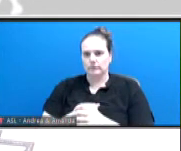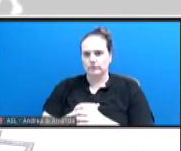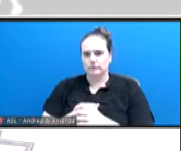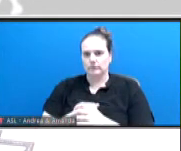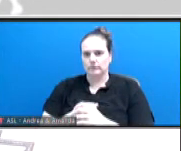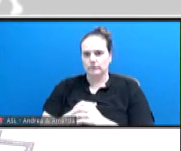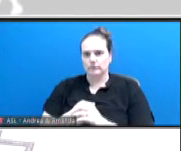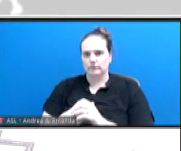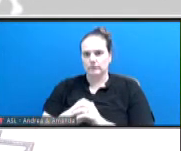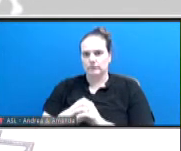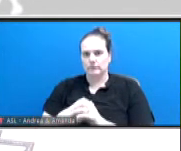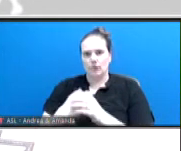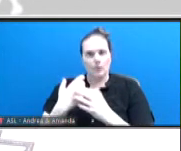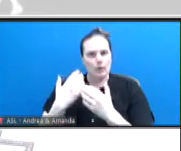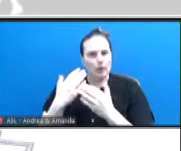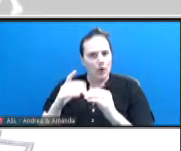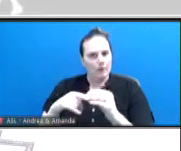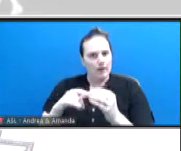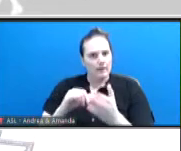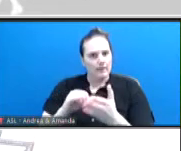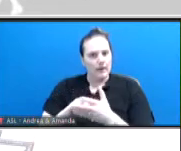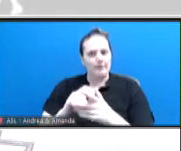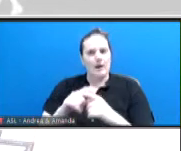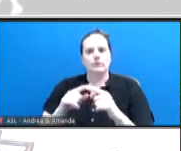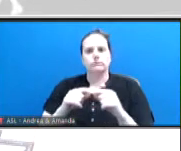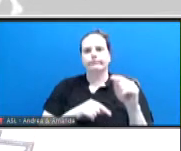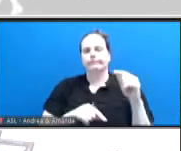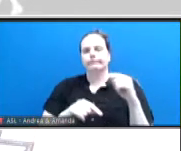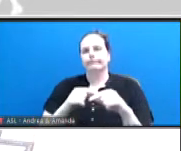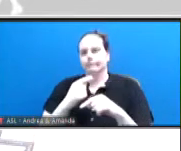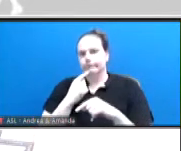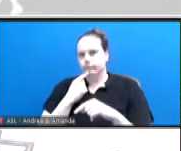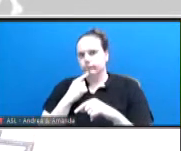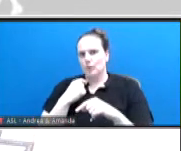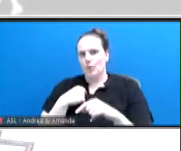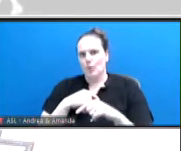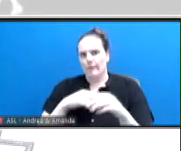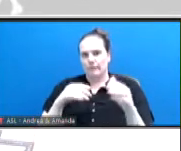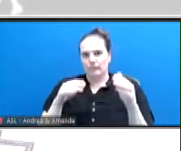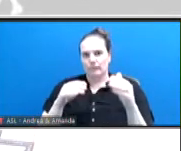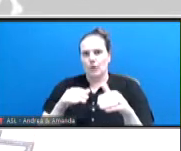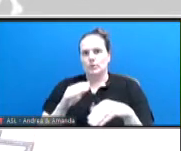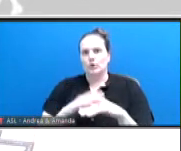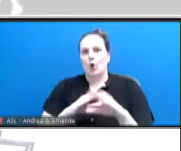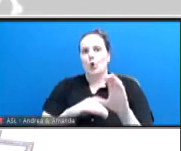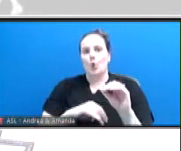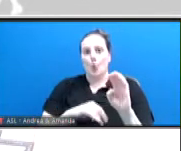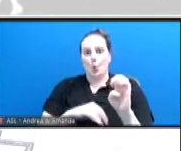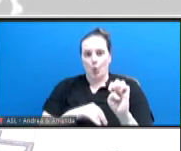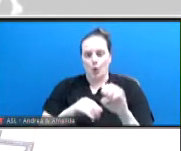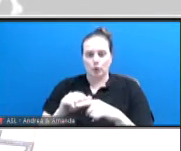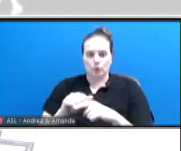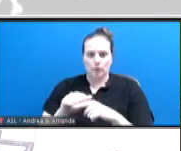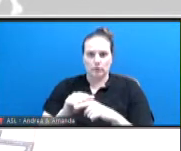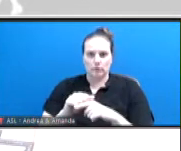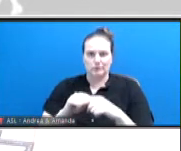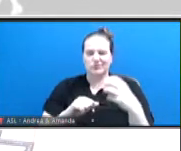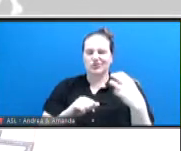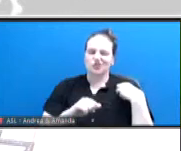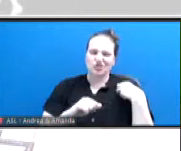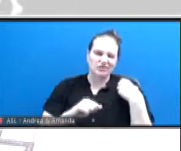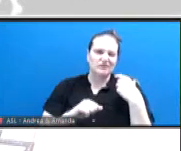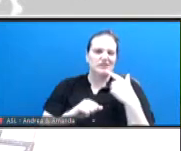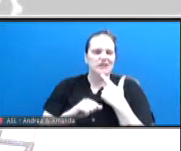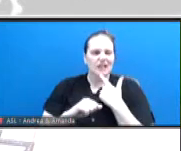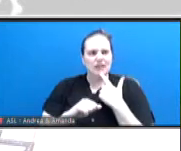We did not know about this, but I'll back up and say we have focused on the core training. There's, as the chief kind of implied, there's so many